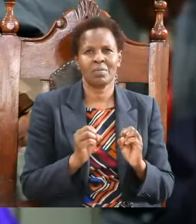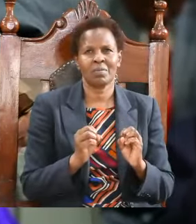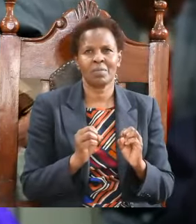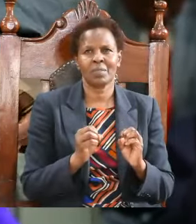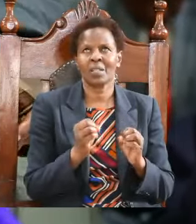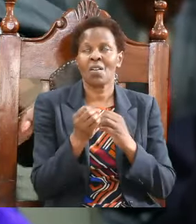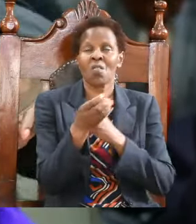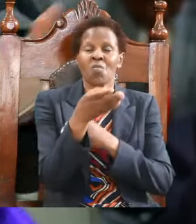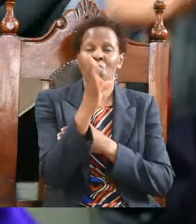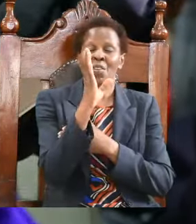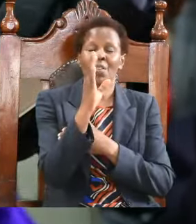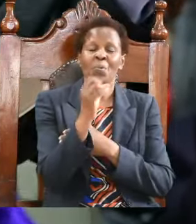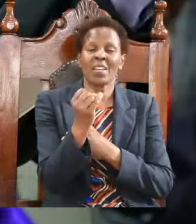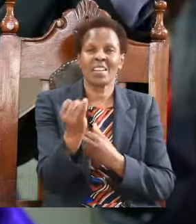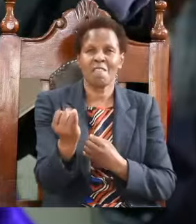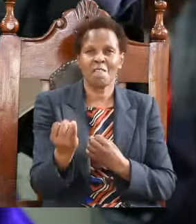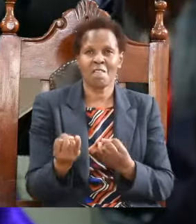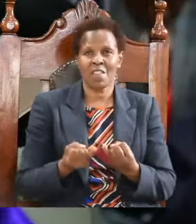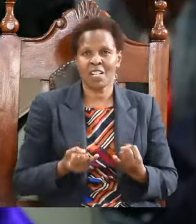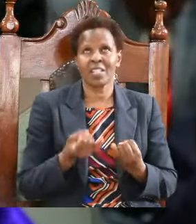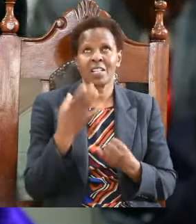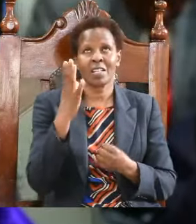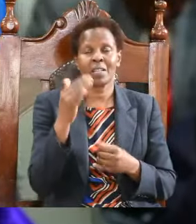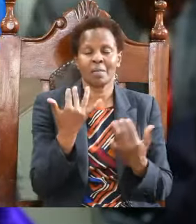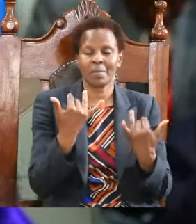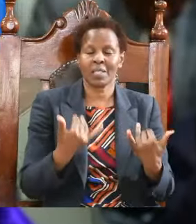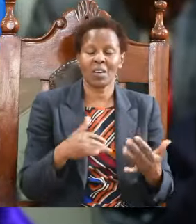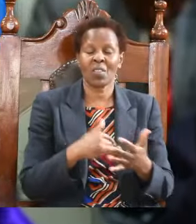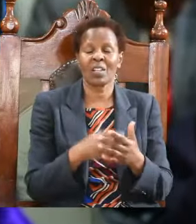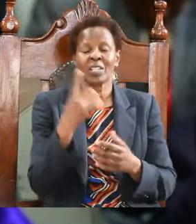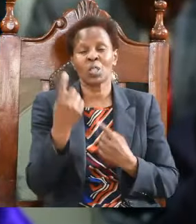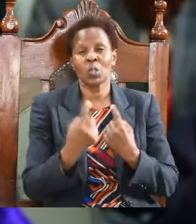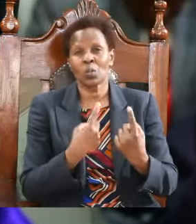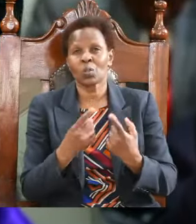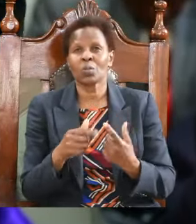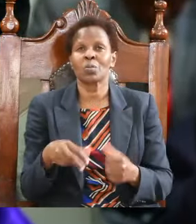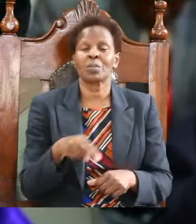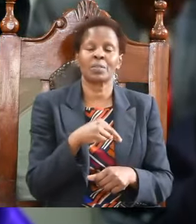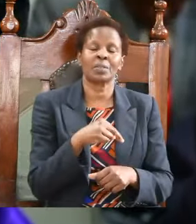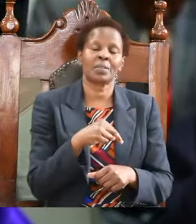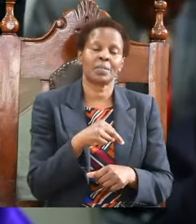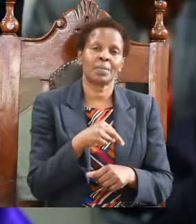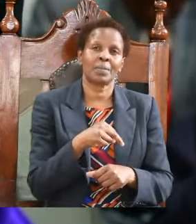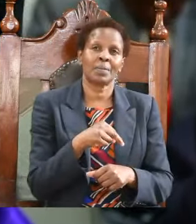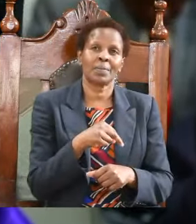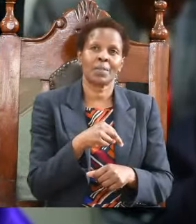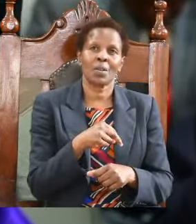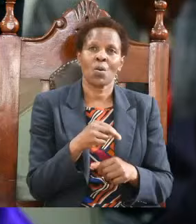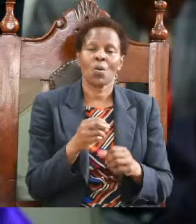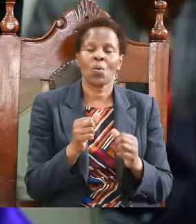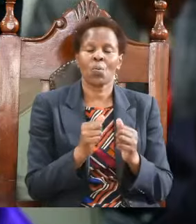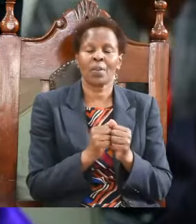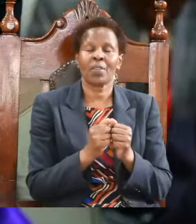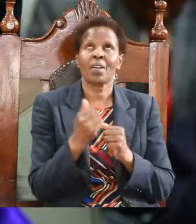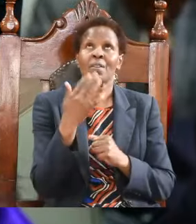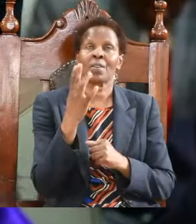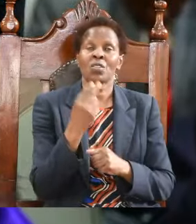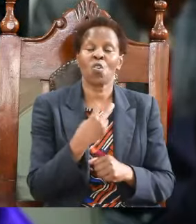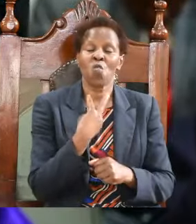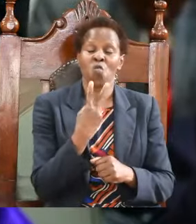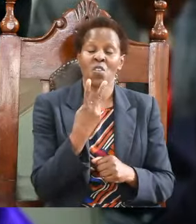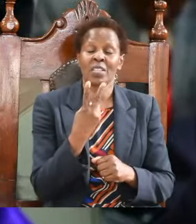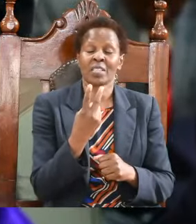Jehovah God, we invite you now so that you may speak to us with the voice, with